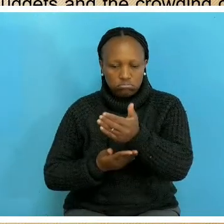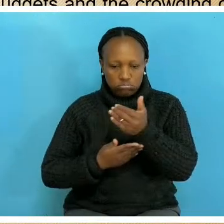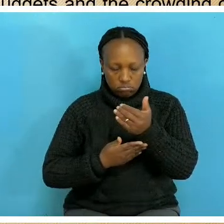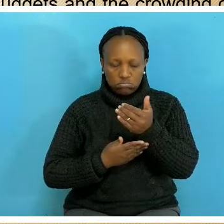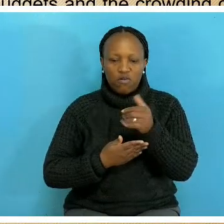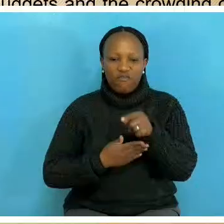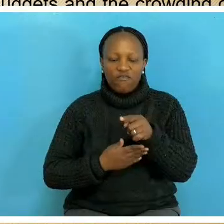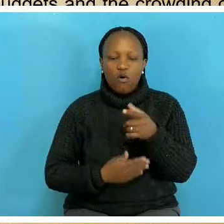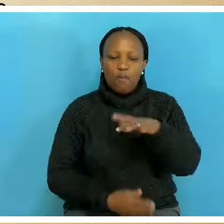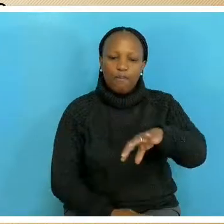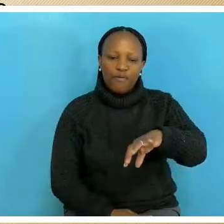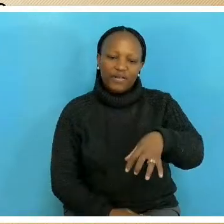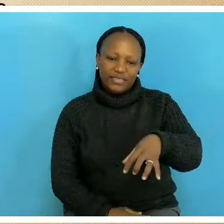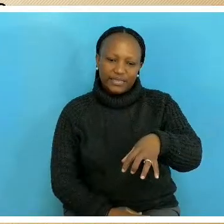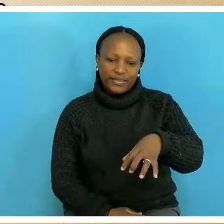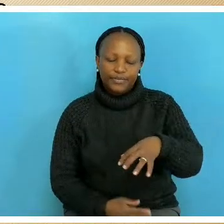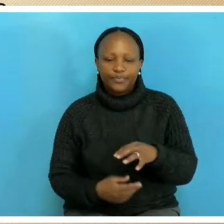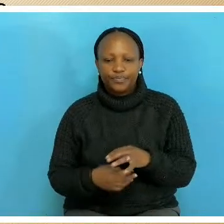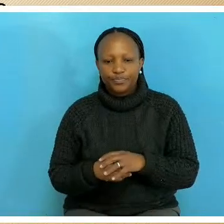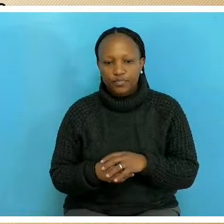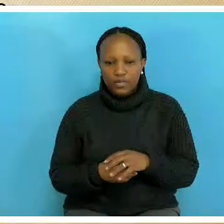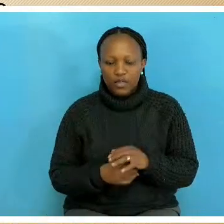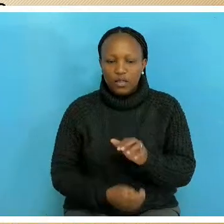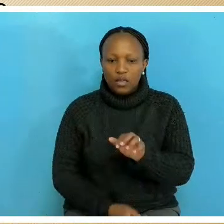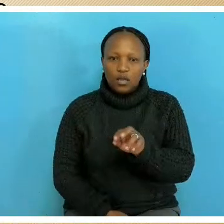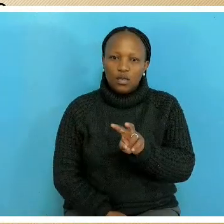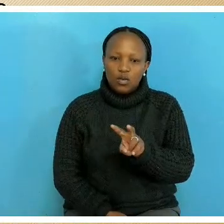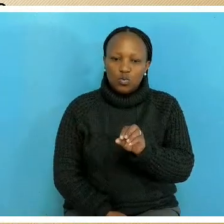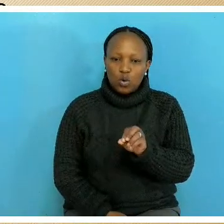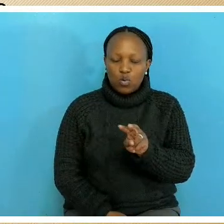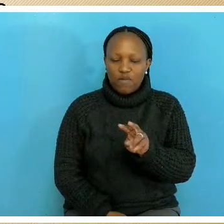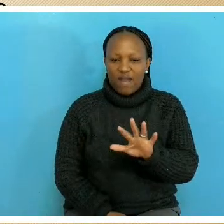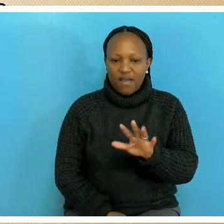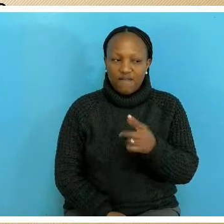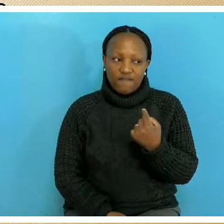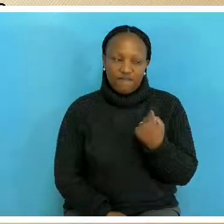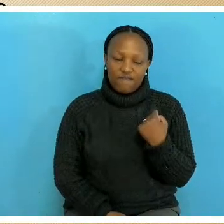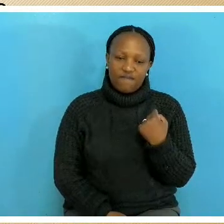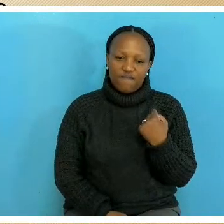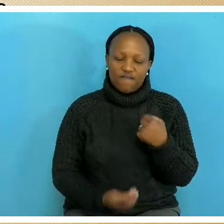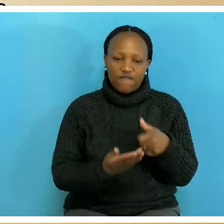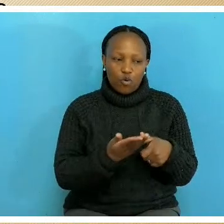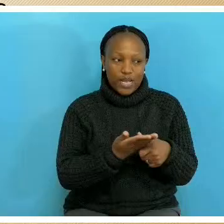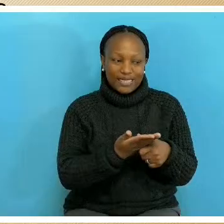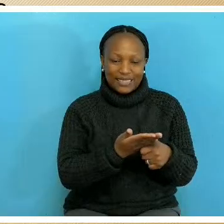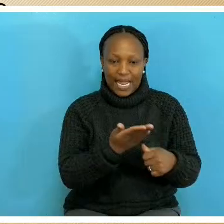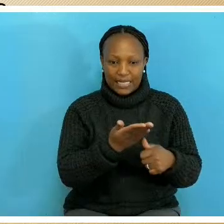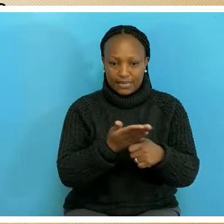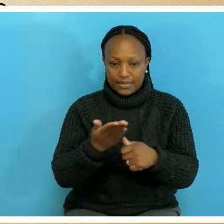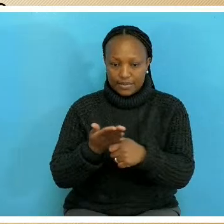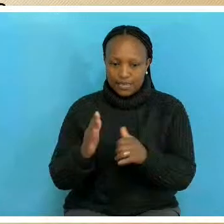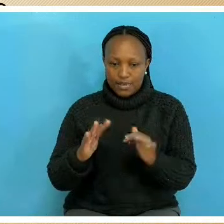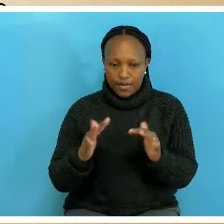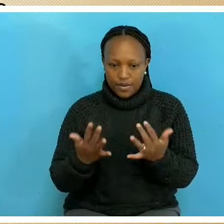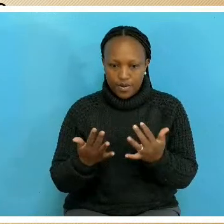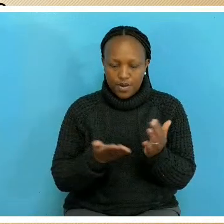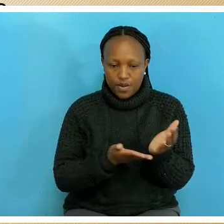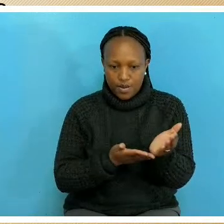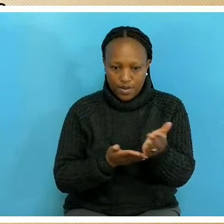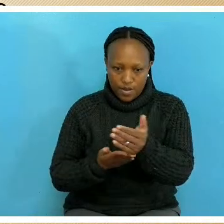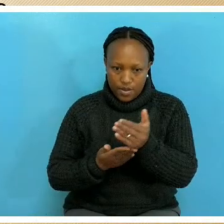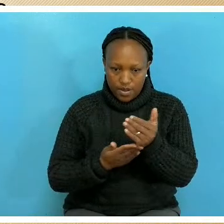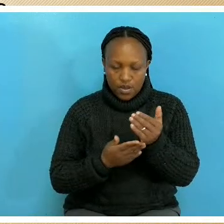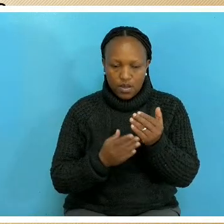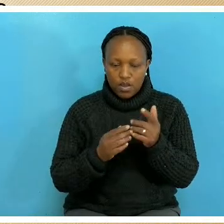In 2025, part of how we collect the taxes is that we'll tax for